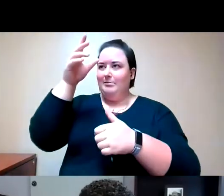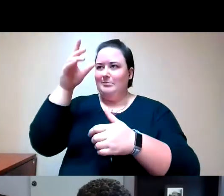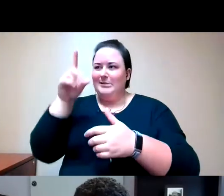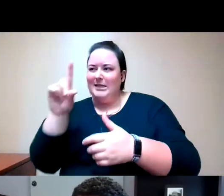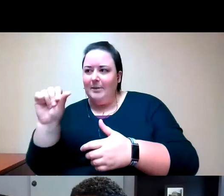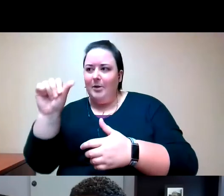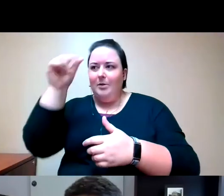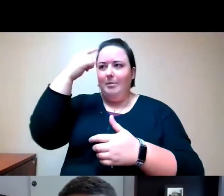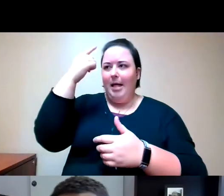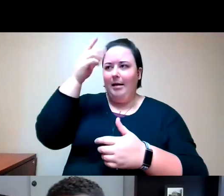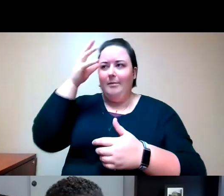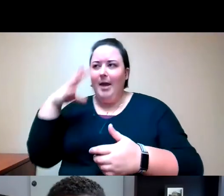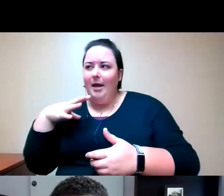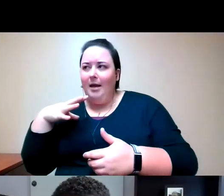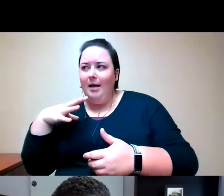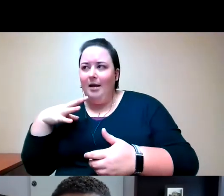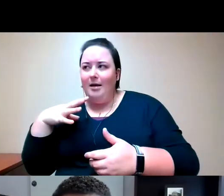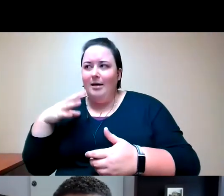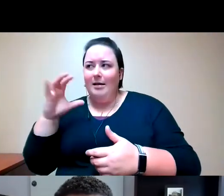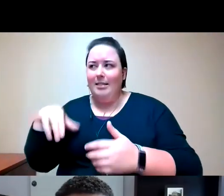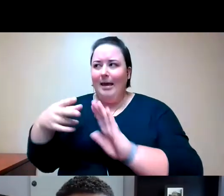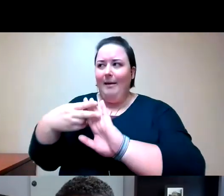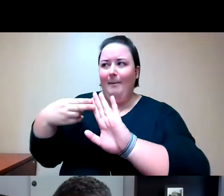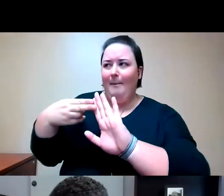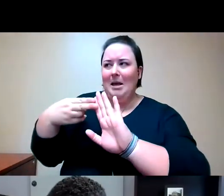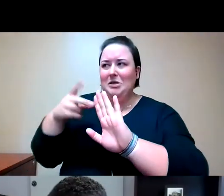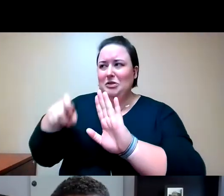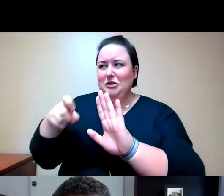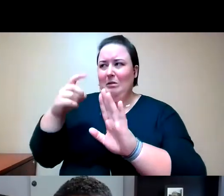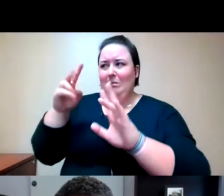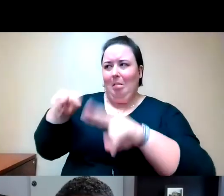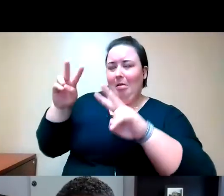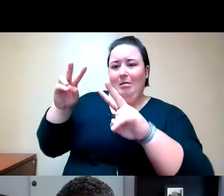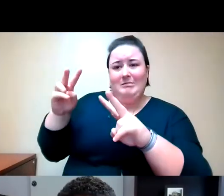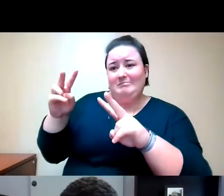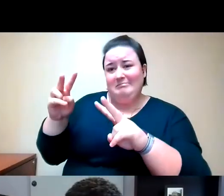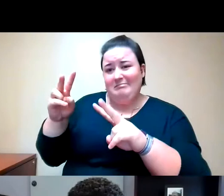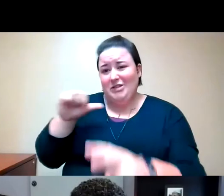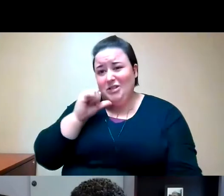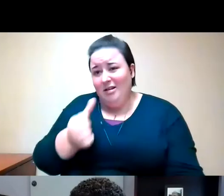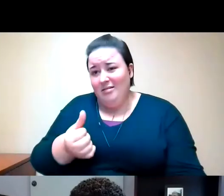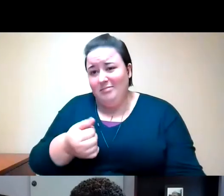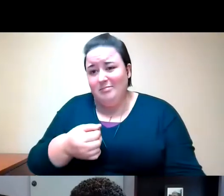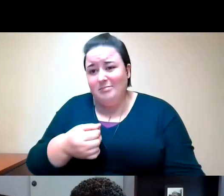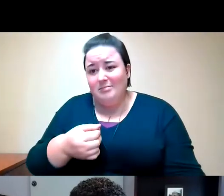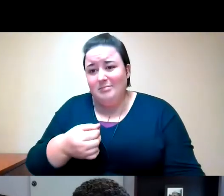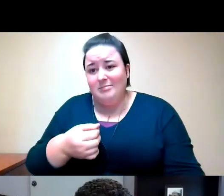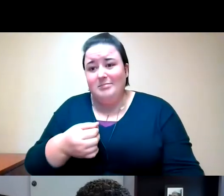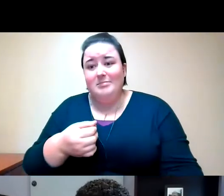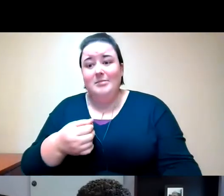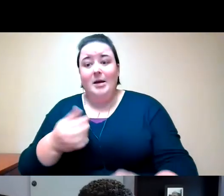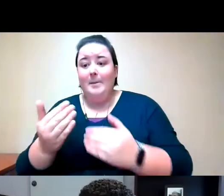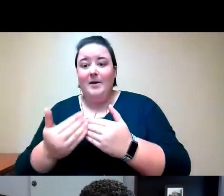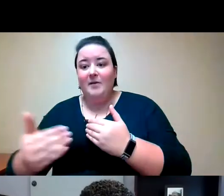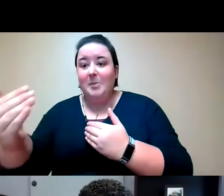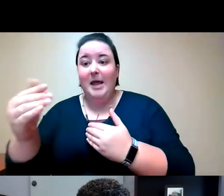of my skin and the fact that I identify with the community, that's the disability community. After that, we need to not